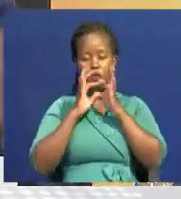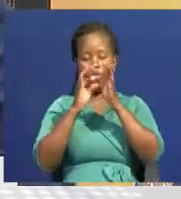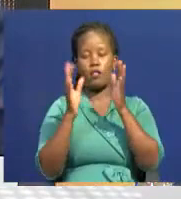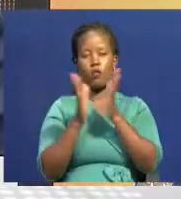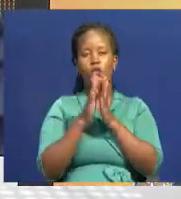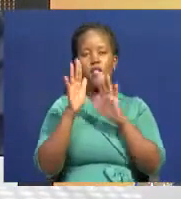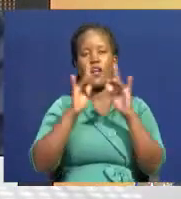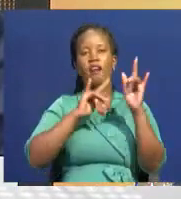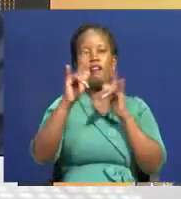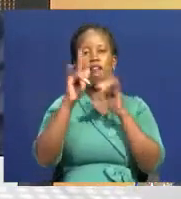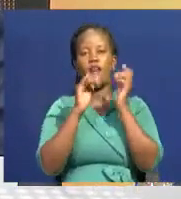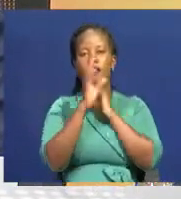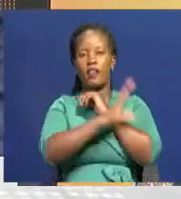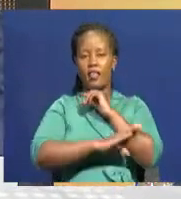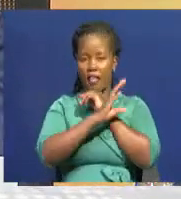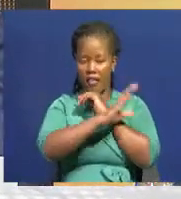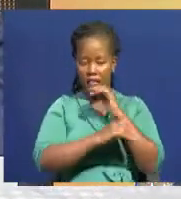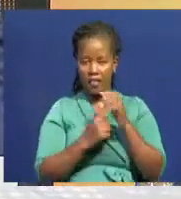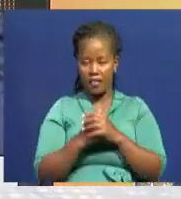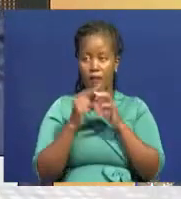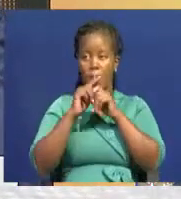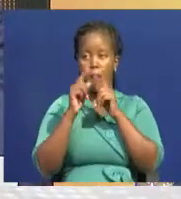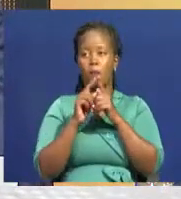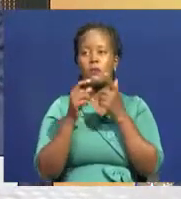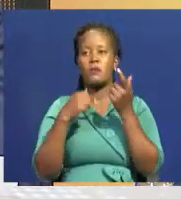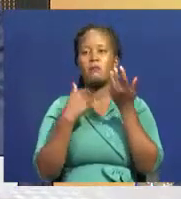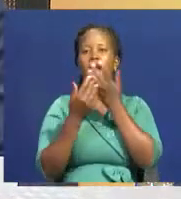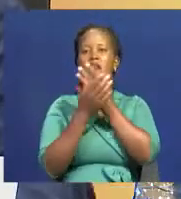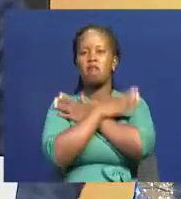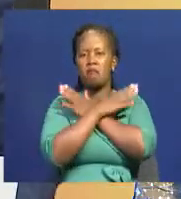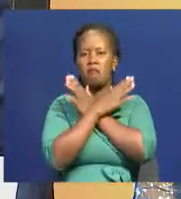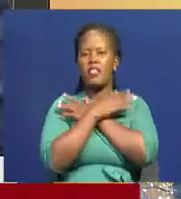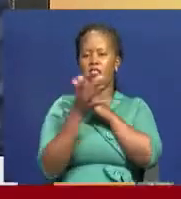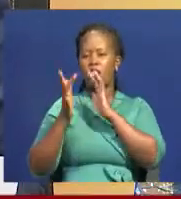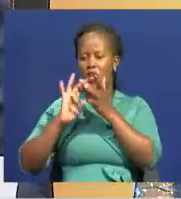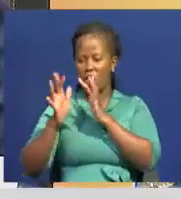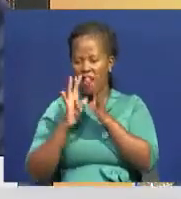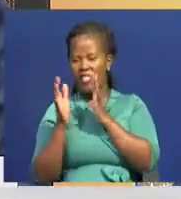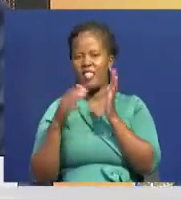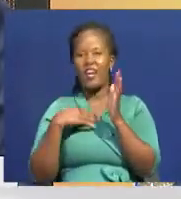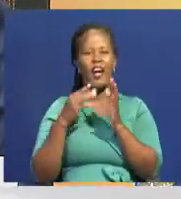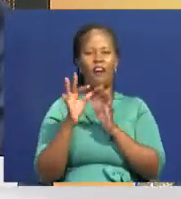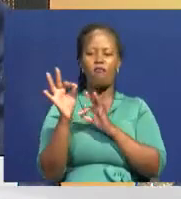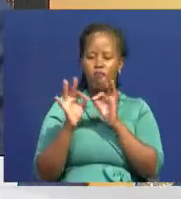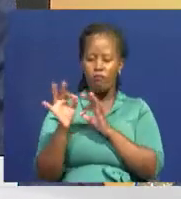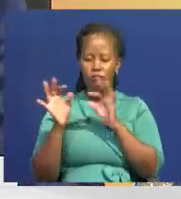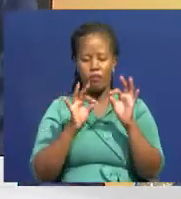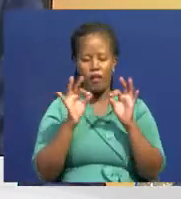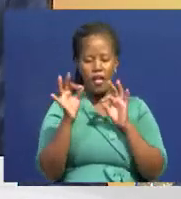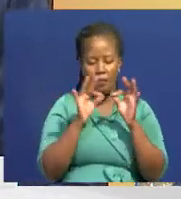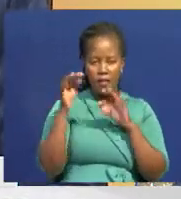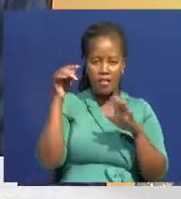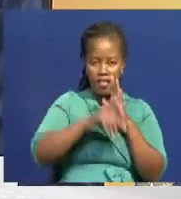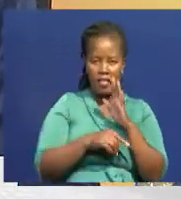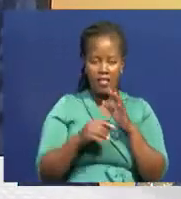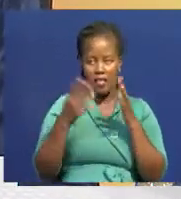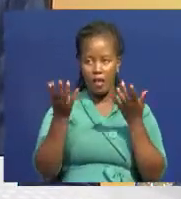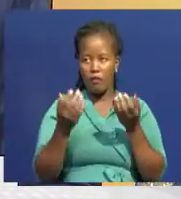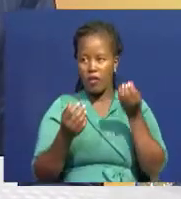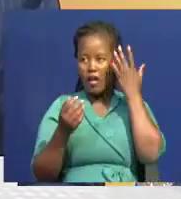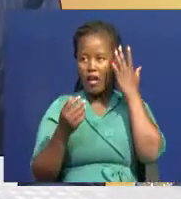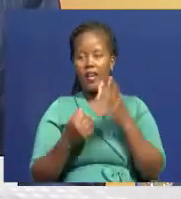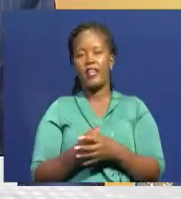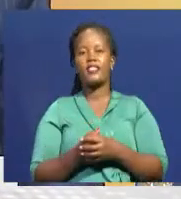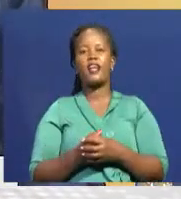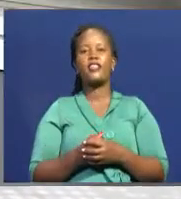think my colleague Ondiki has really benevolently covered that. And I think through the basics that one would understand. So thank you